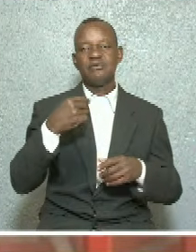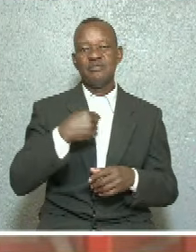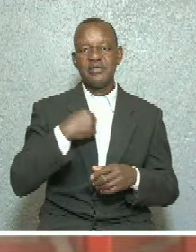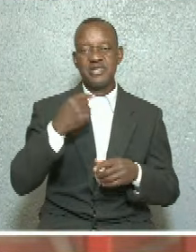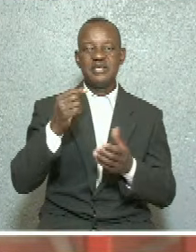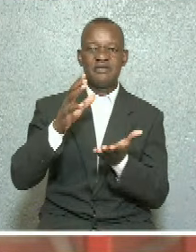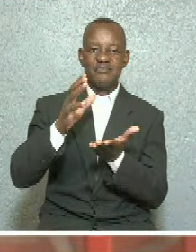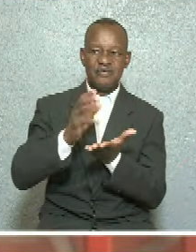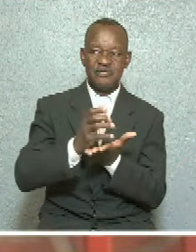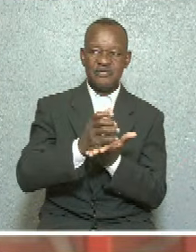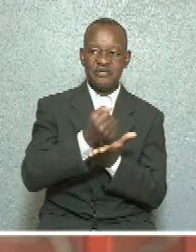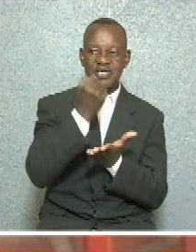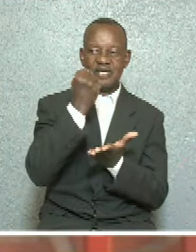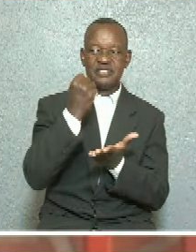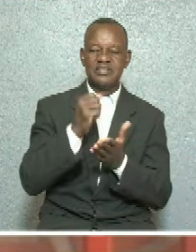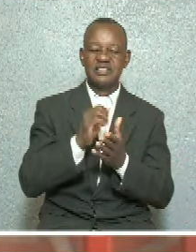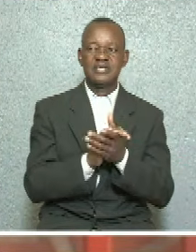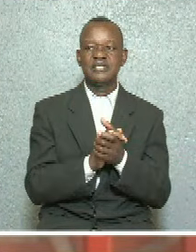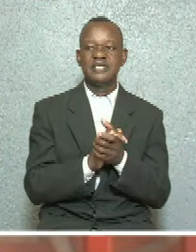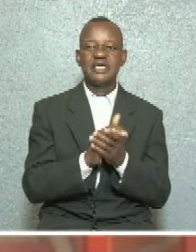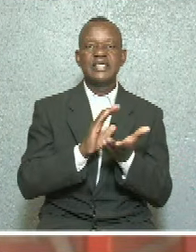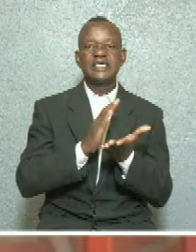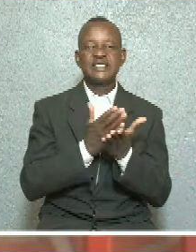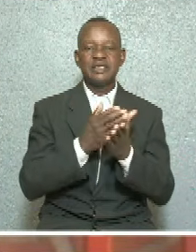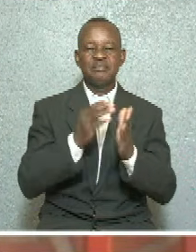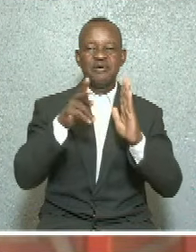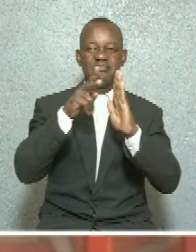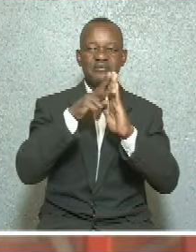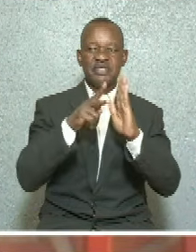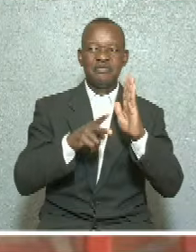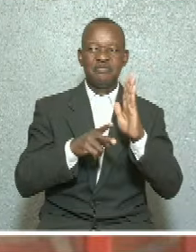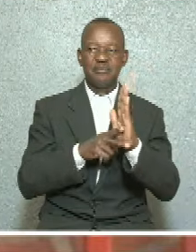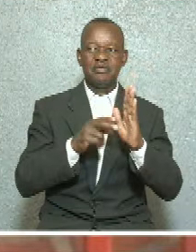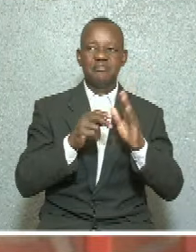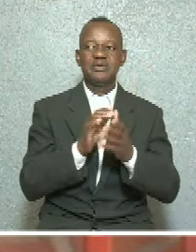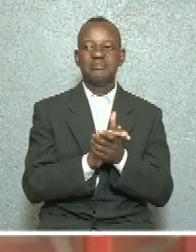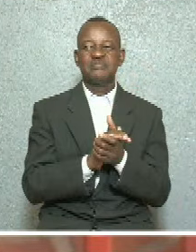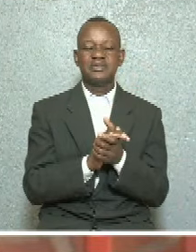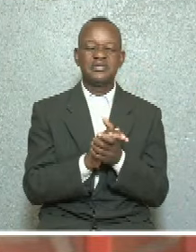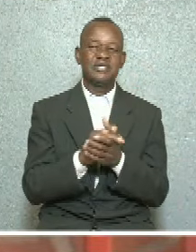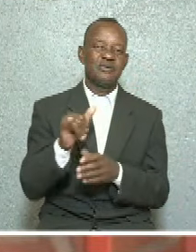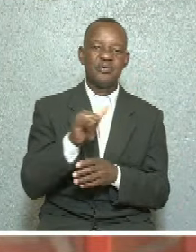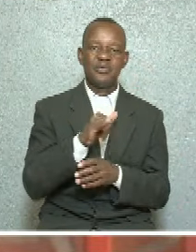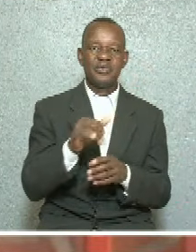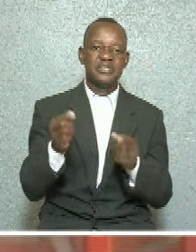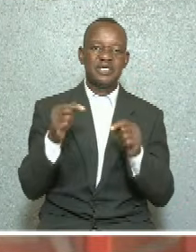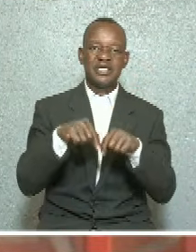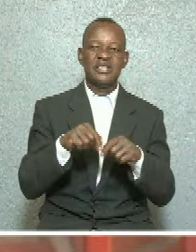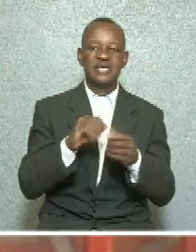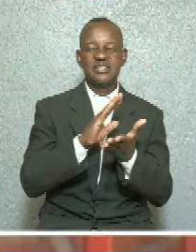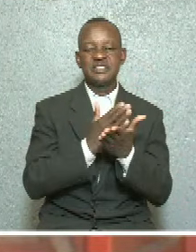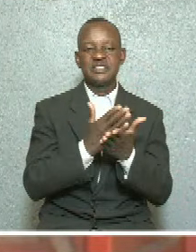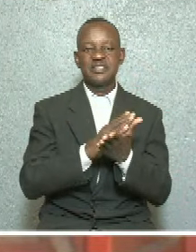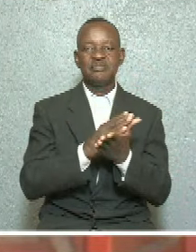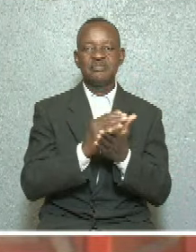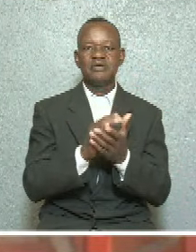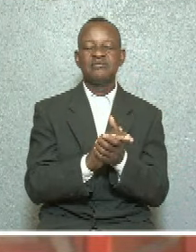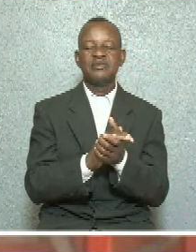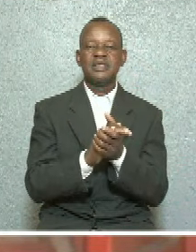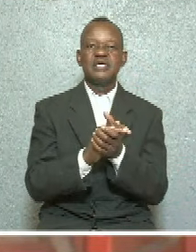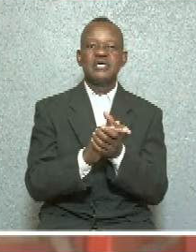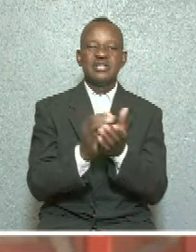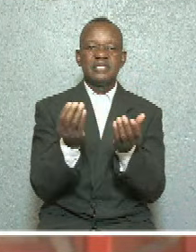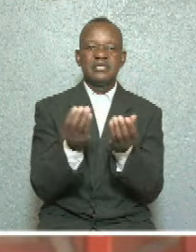through some of the programs that take place here, and I was also one of the learners selected to be